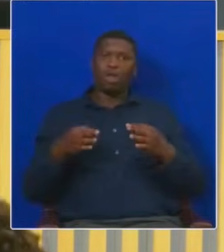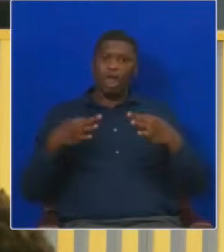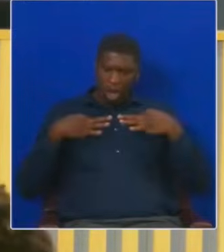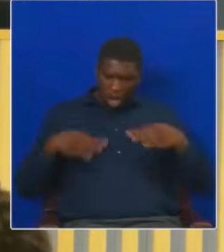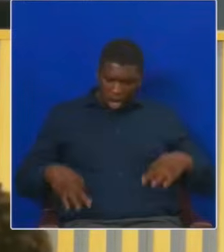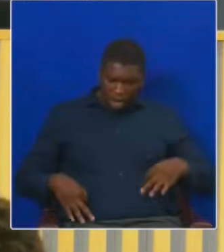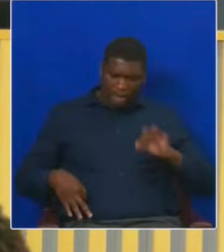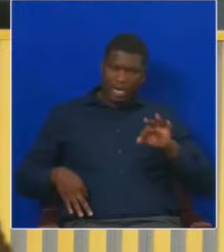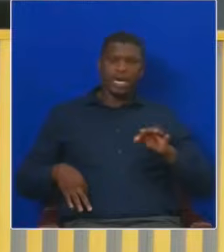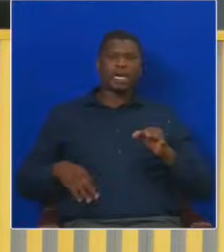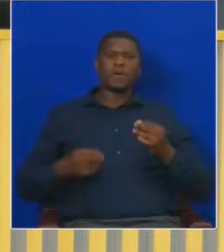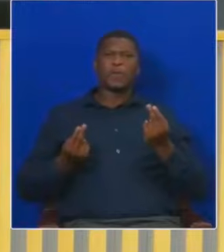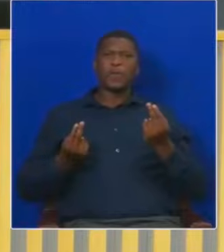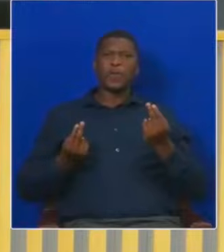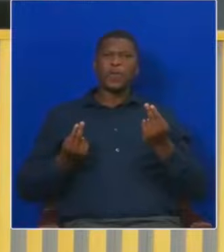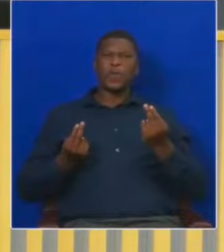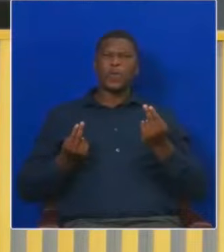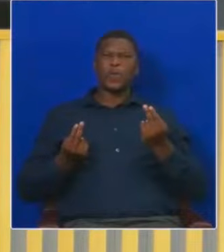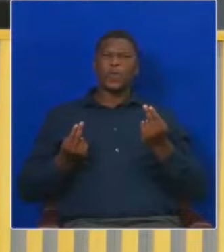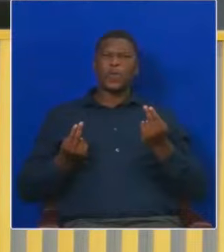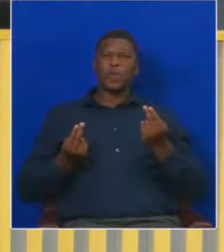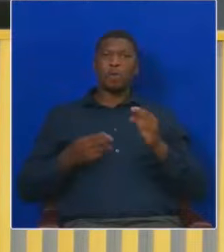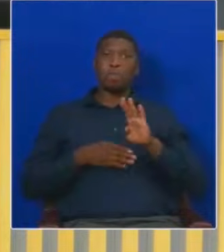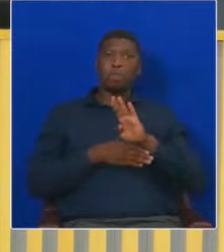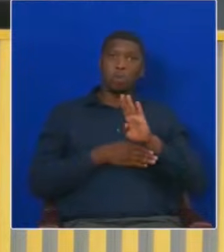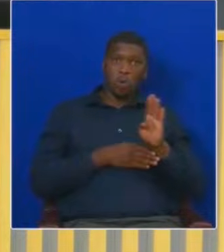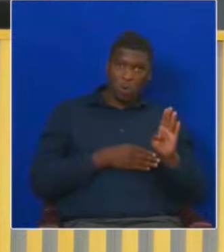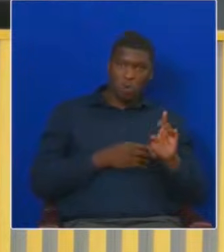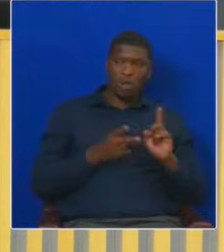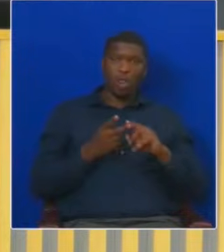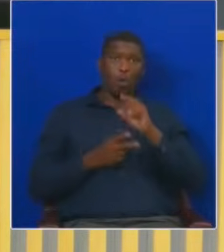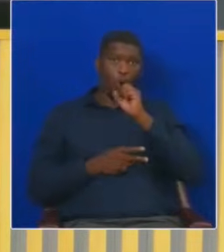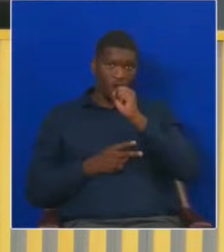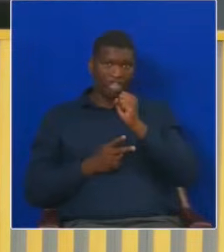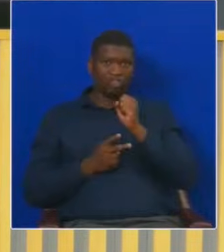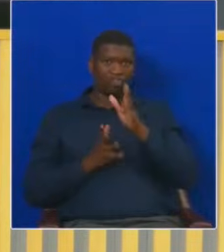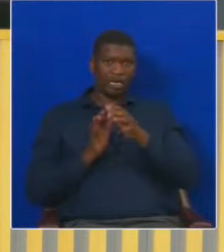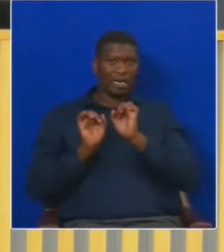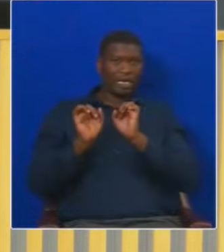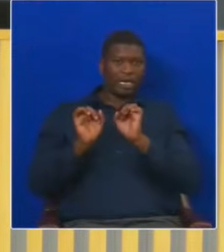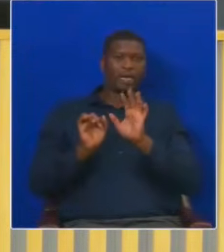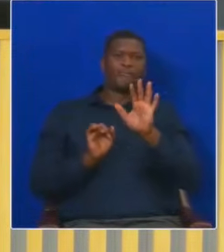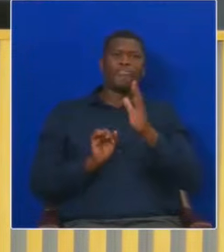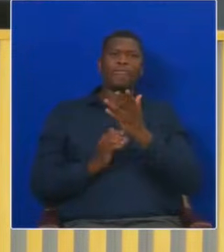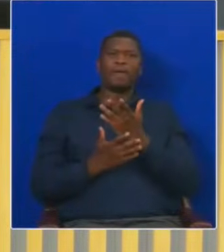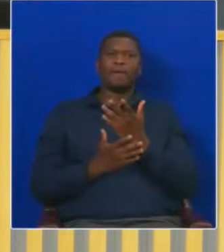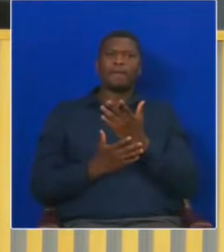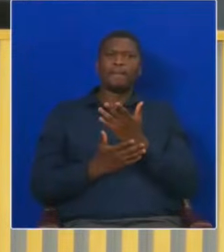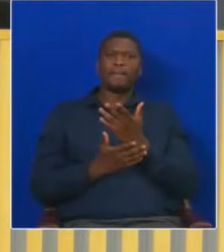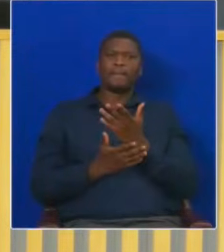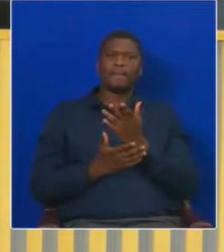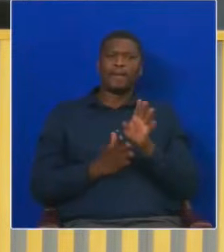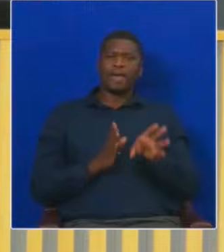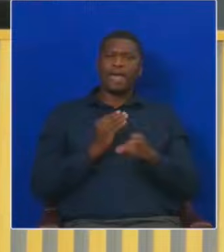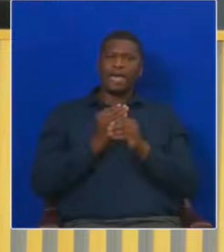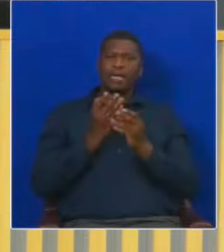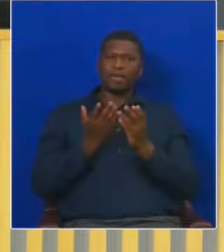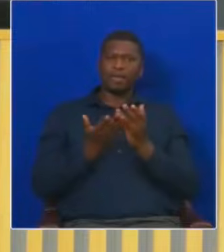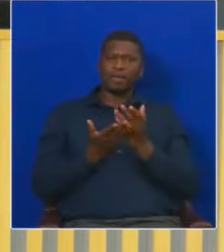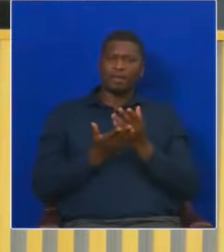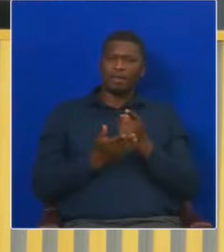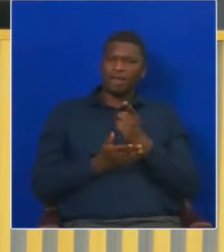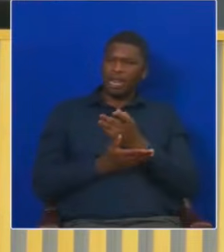blue and orange in color, and I cannot recall what label were they, and